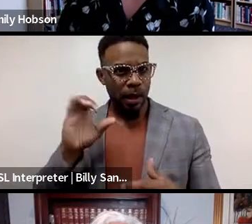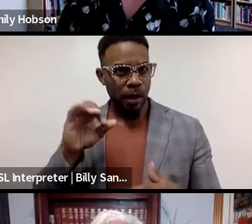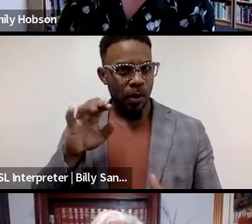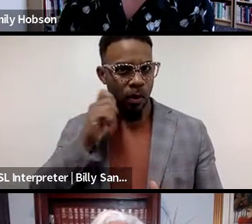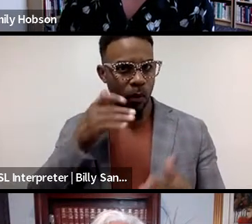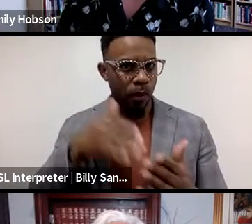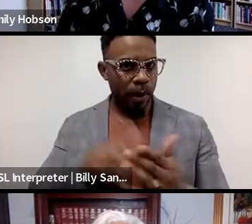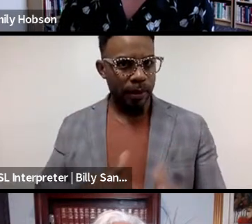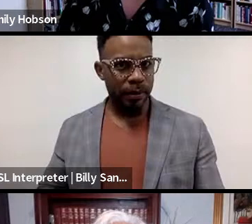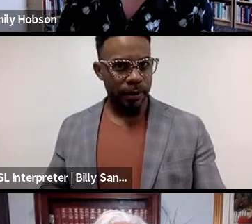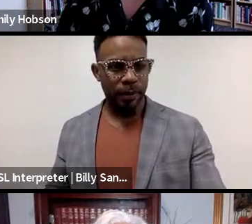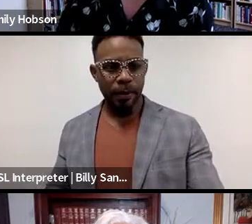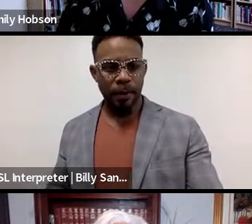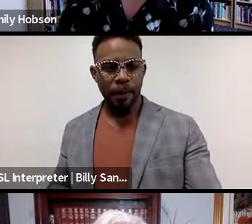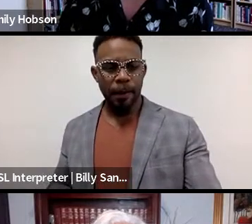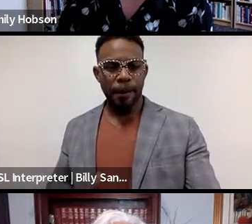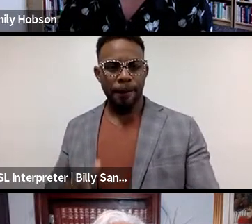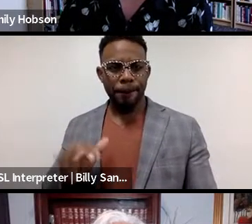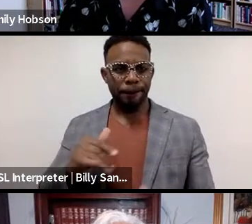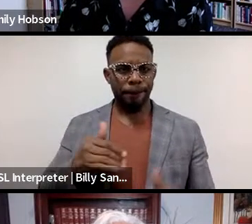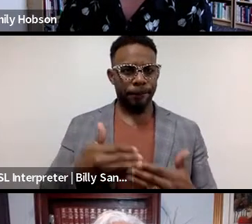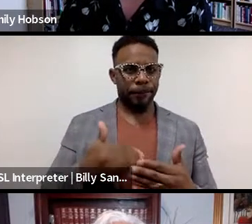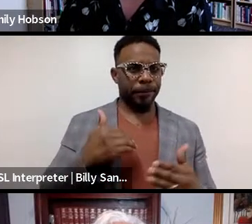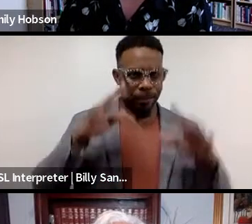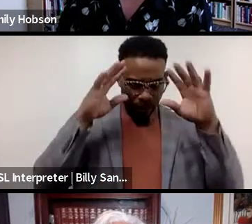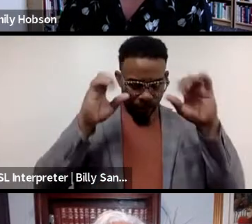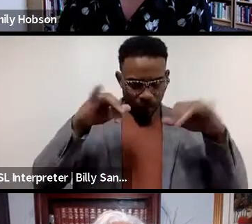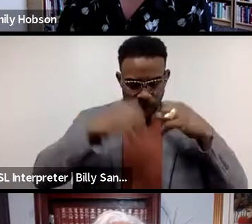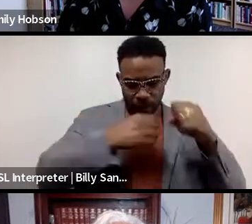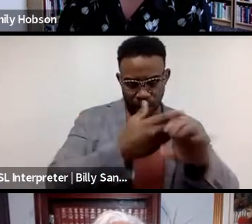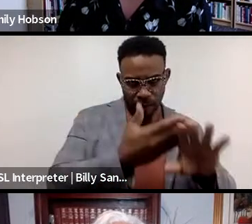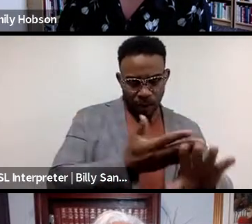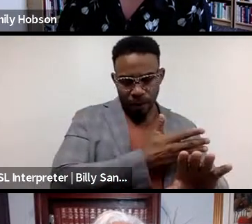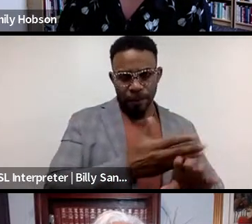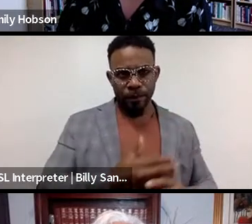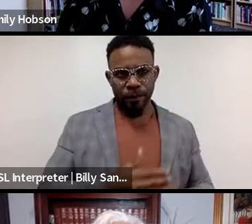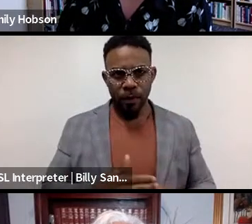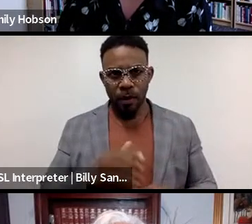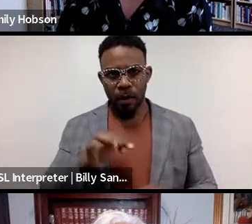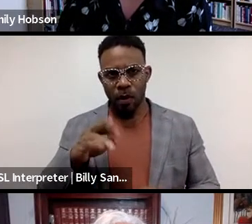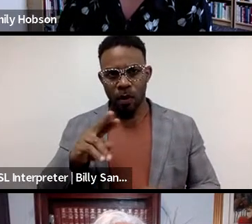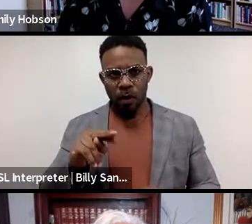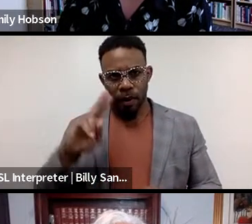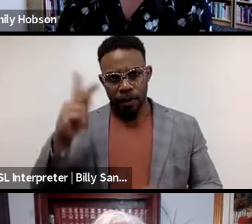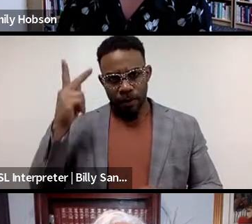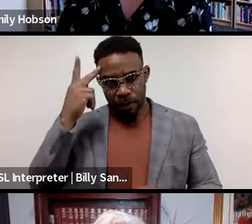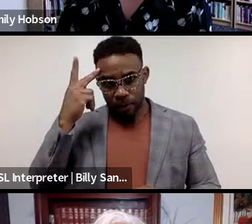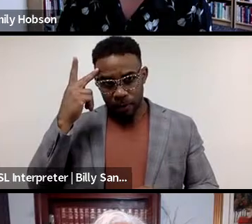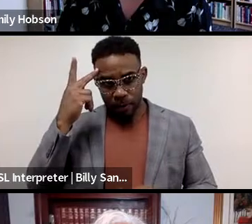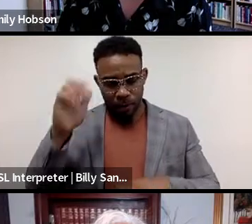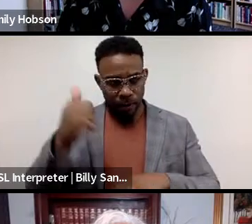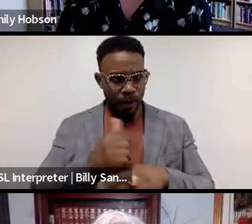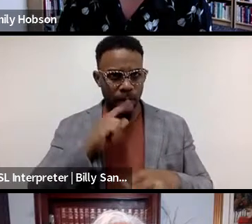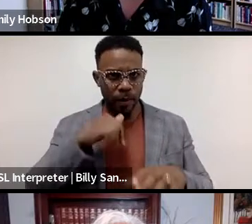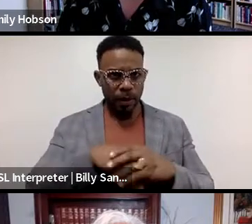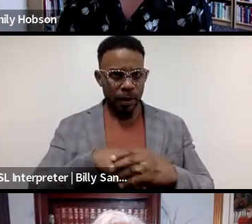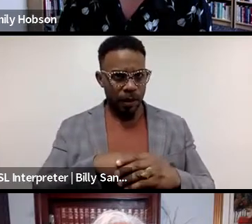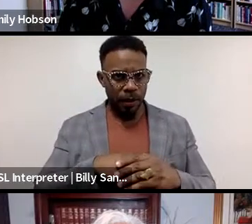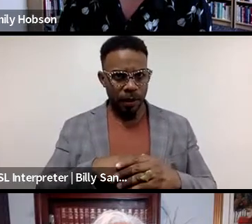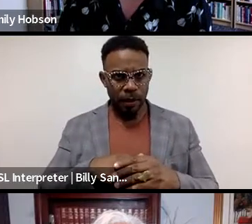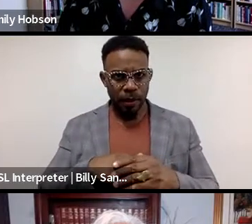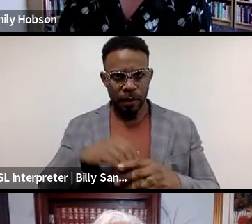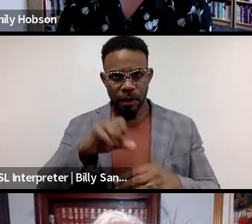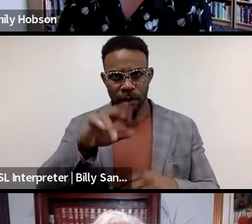racist. In his pre-presidential years, Reagan's political base was in the booming